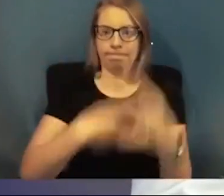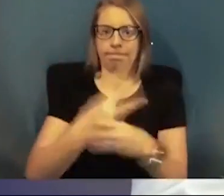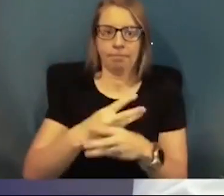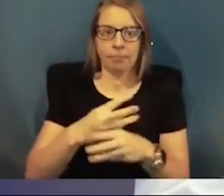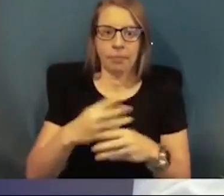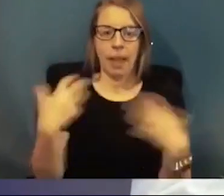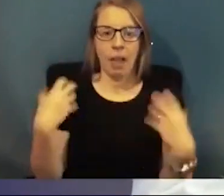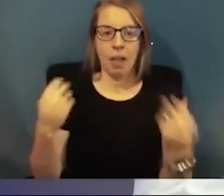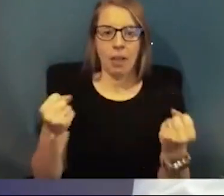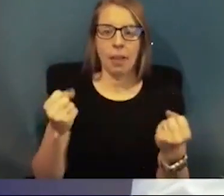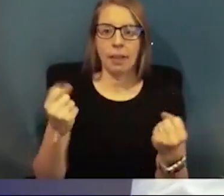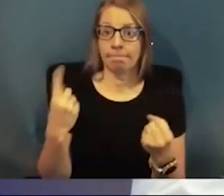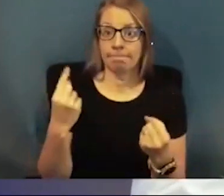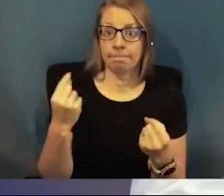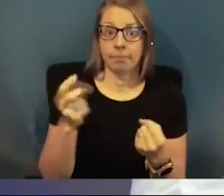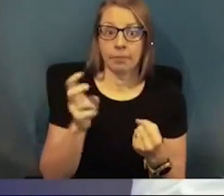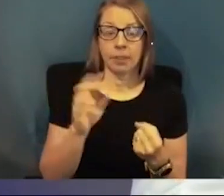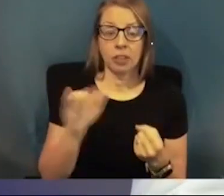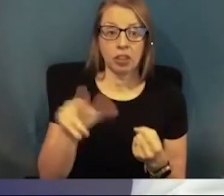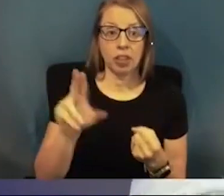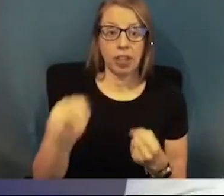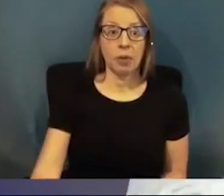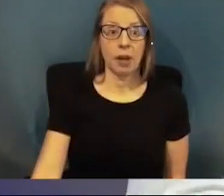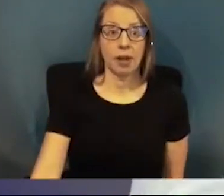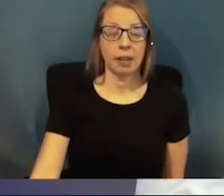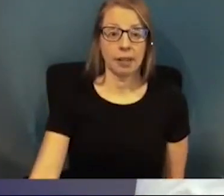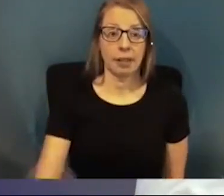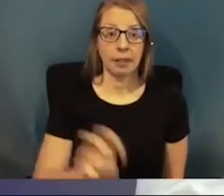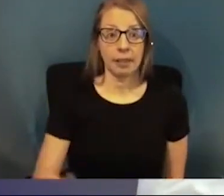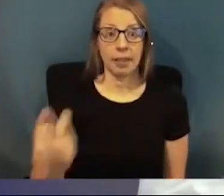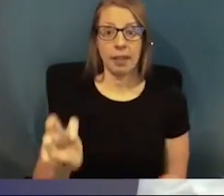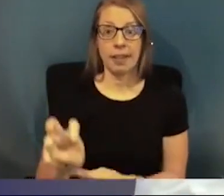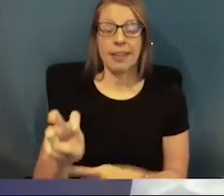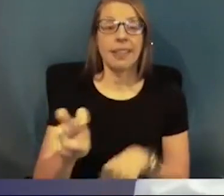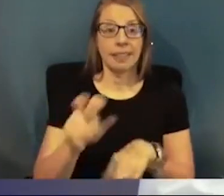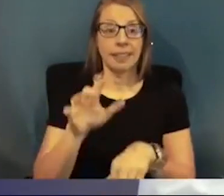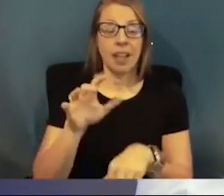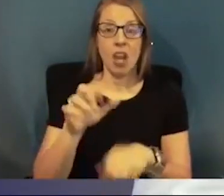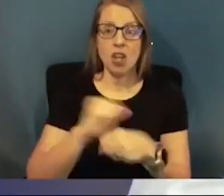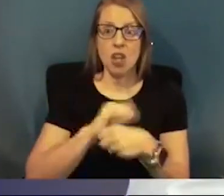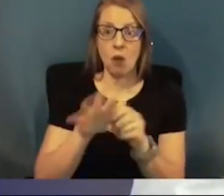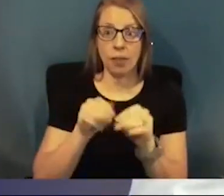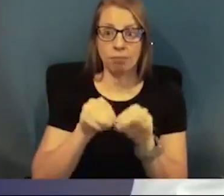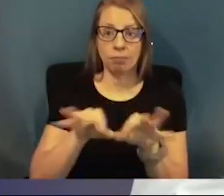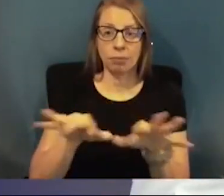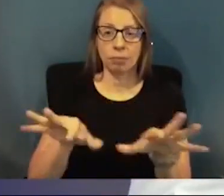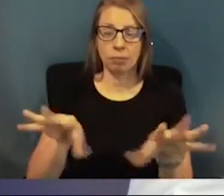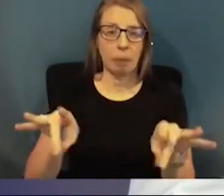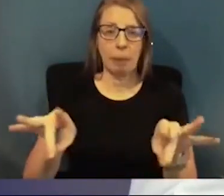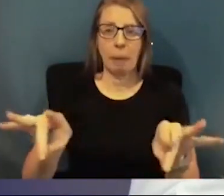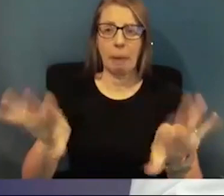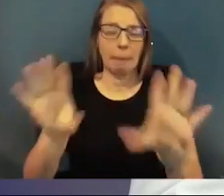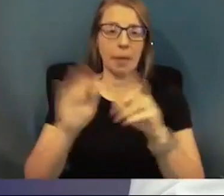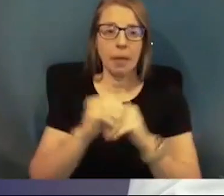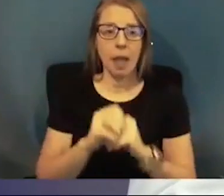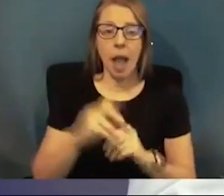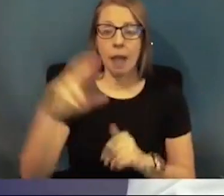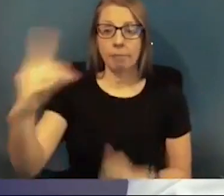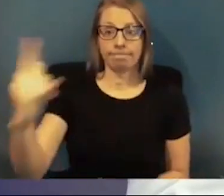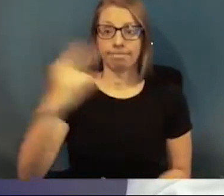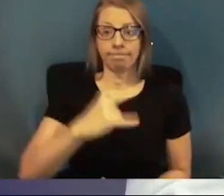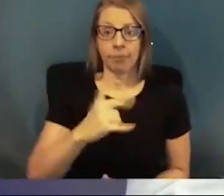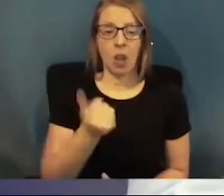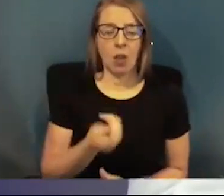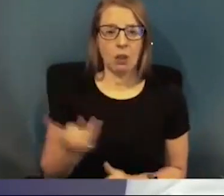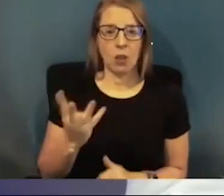and saw this happening, this COVID starting to take over. And as I traveled back to the U.S. a couple different times during